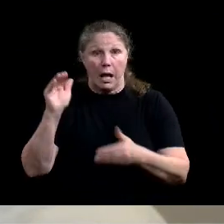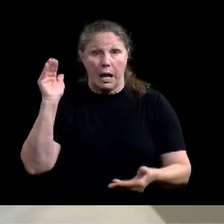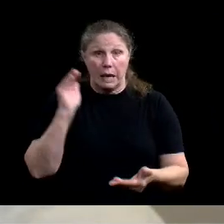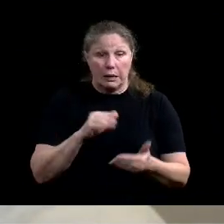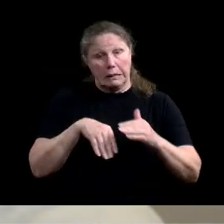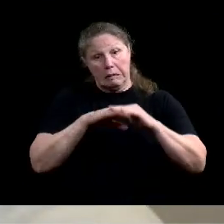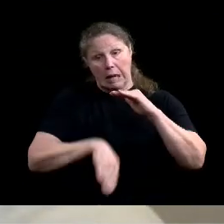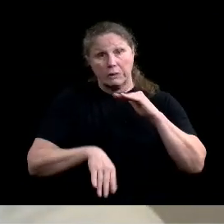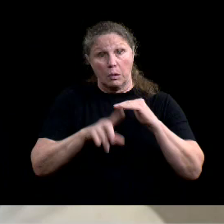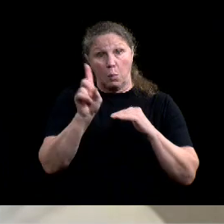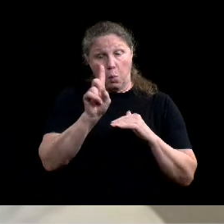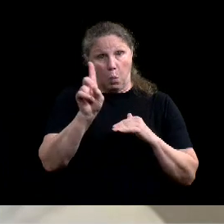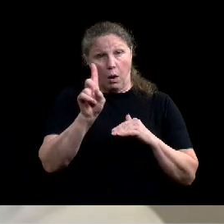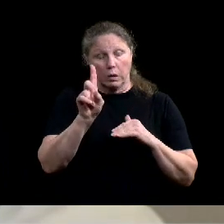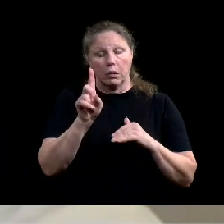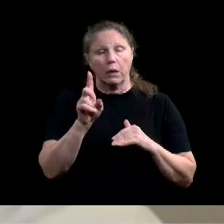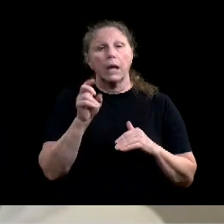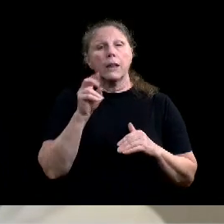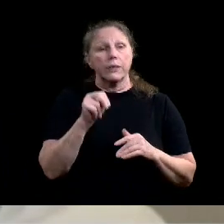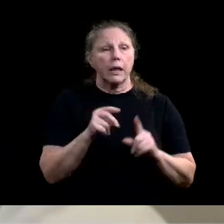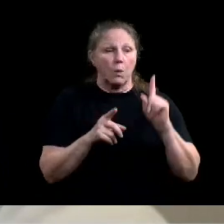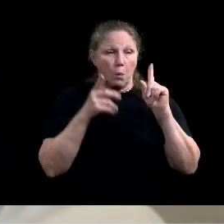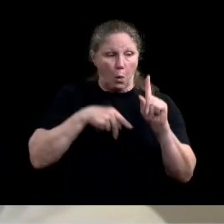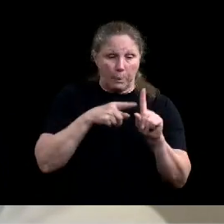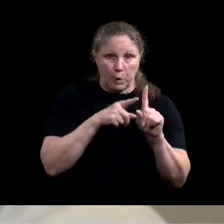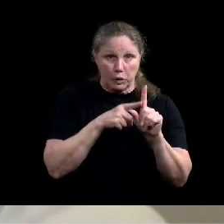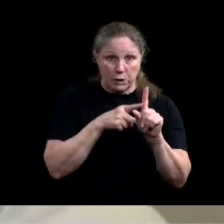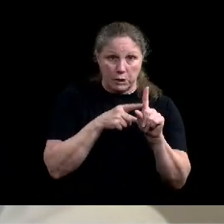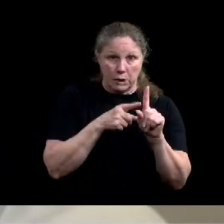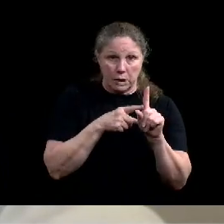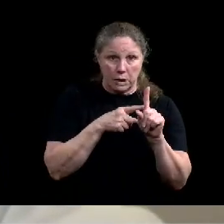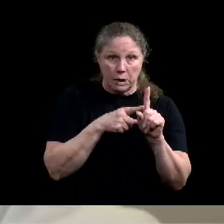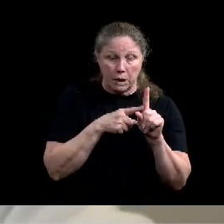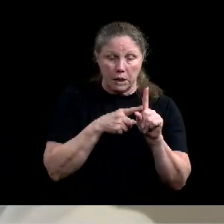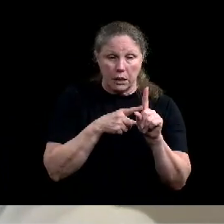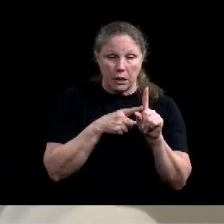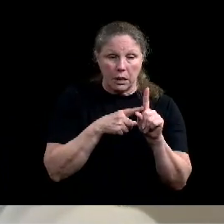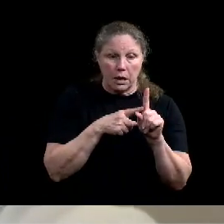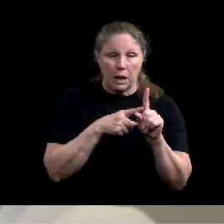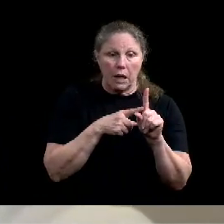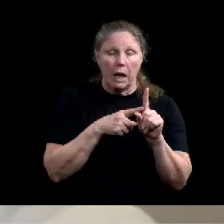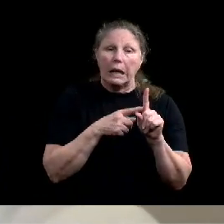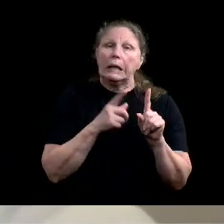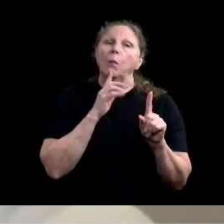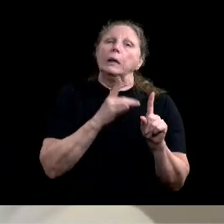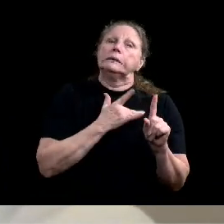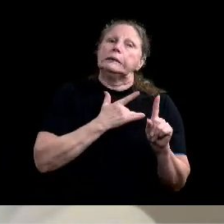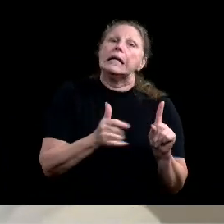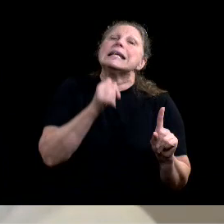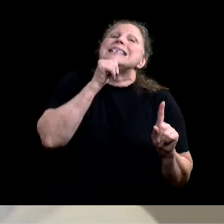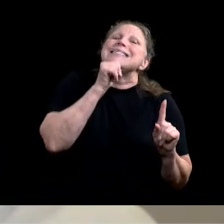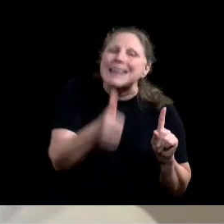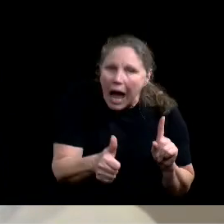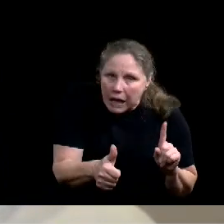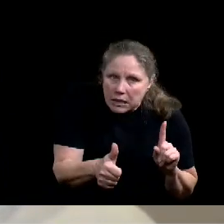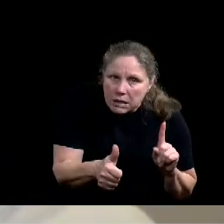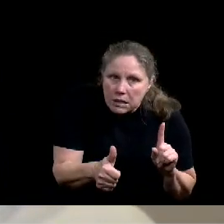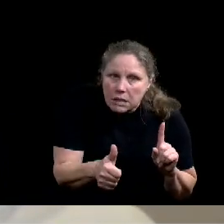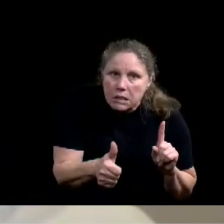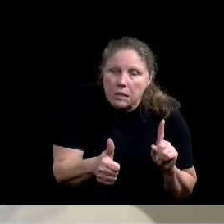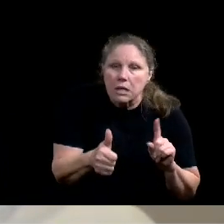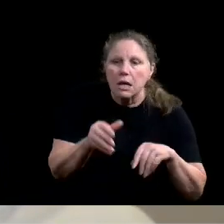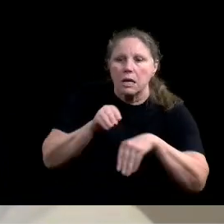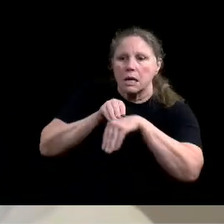individual is less likely to pass on that infection to another individual.